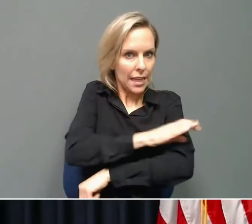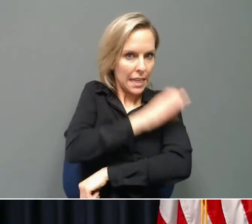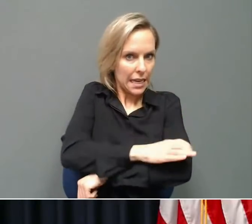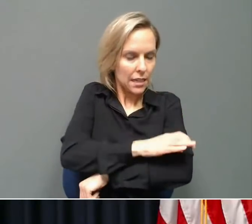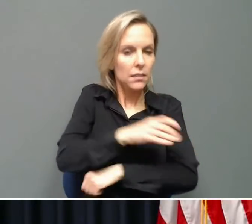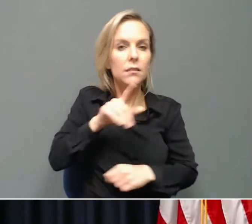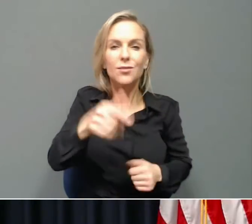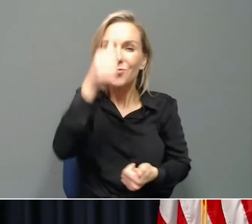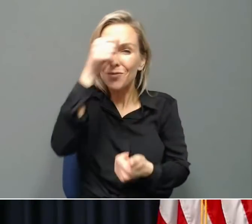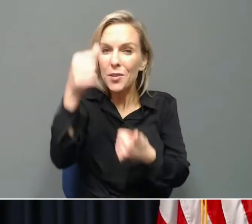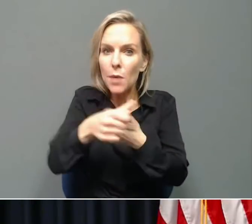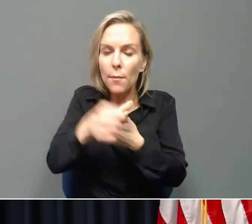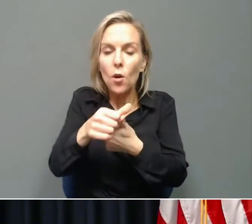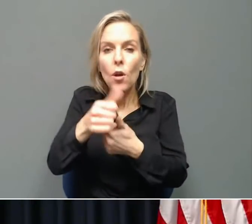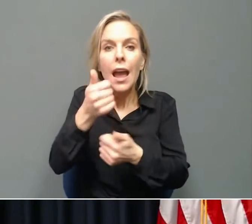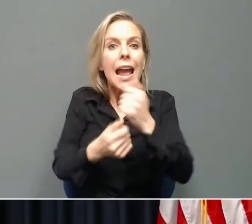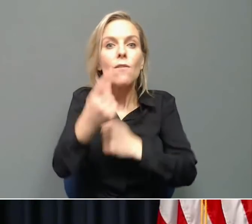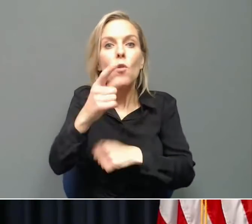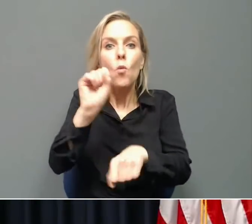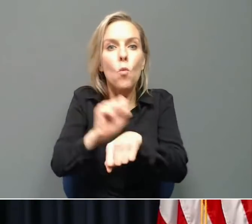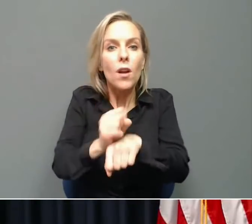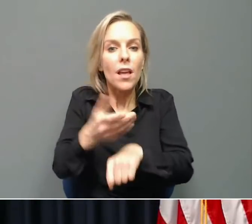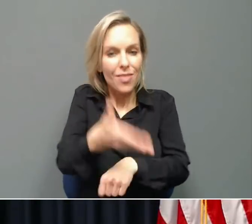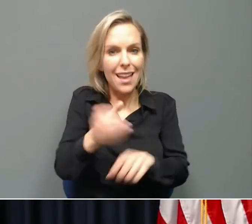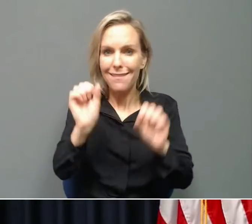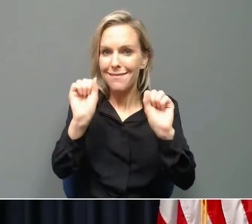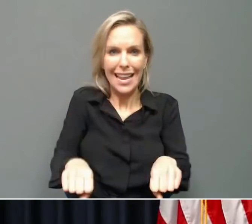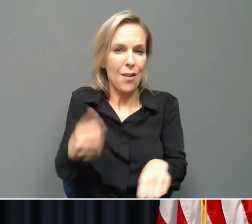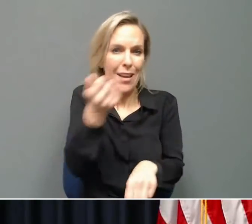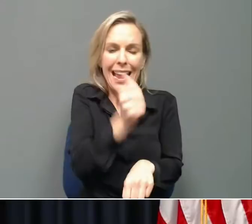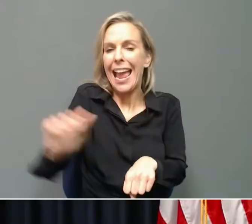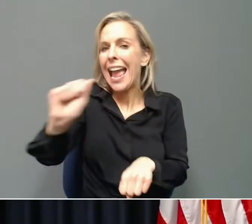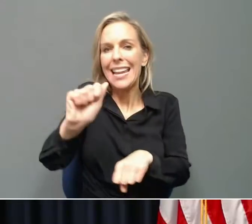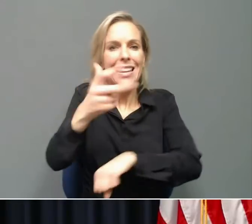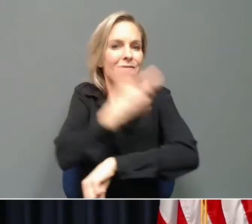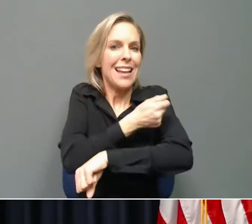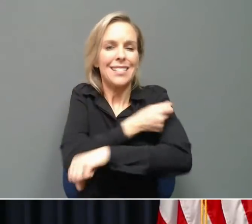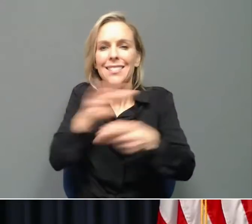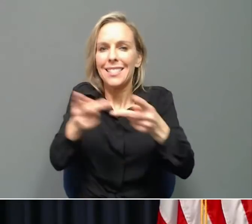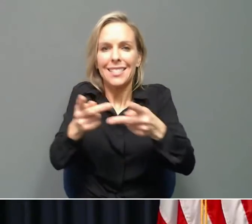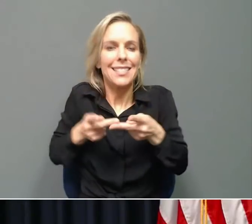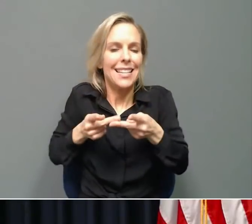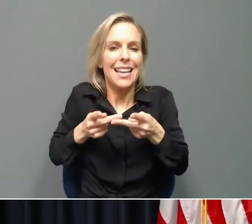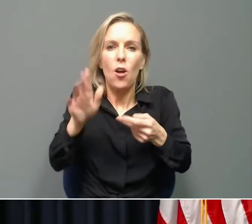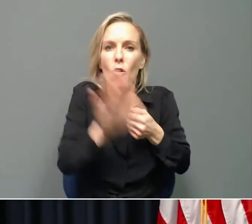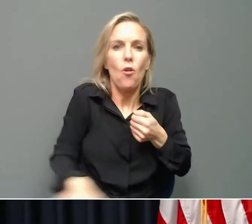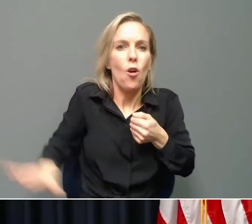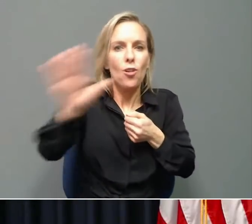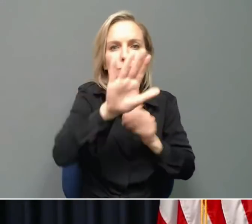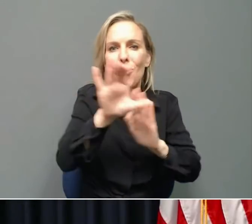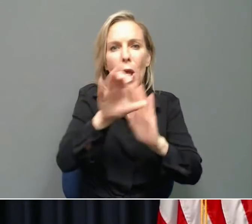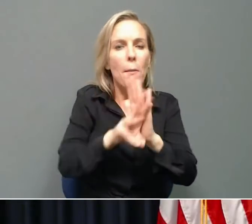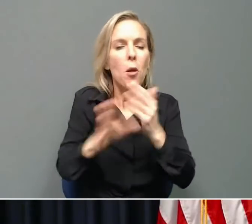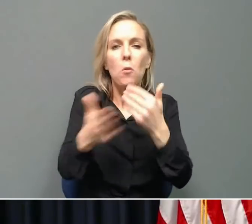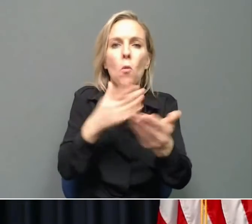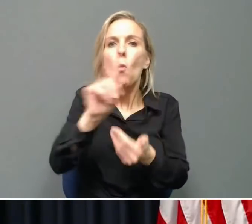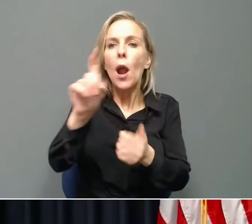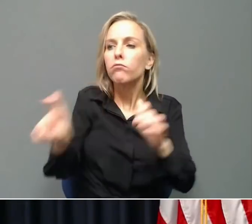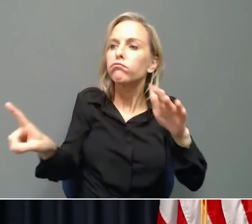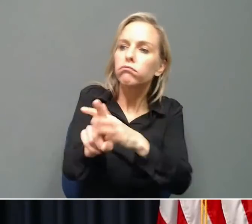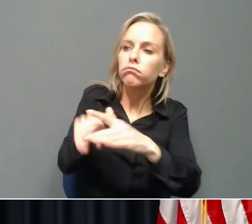everybody working at one of those facilities can go to any vaccination center across the Commonwealth and receive their vaccine